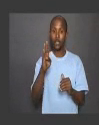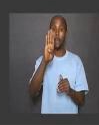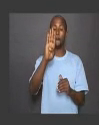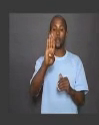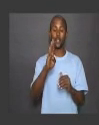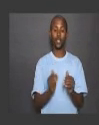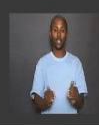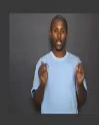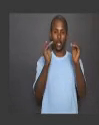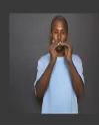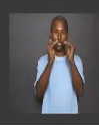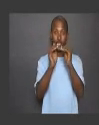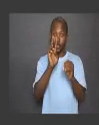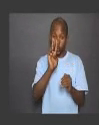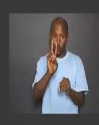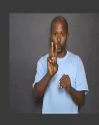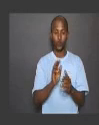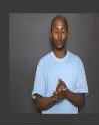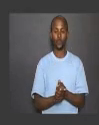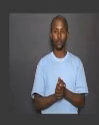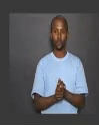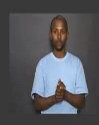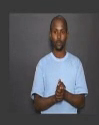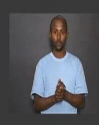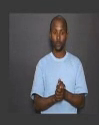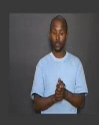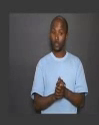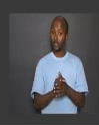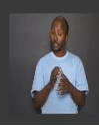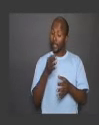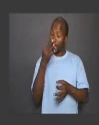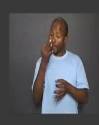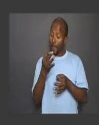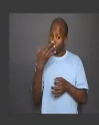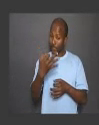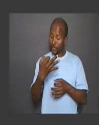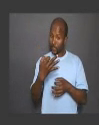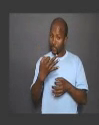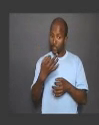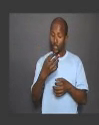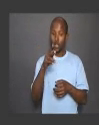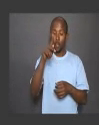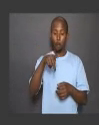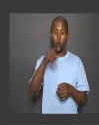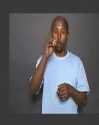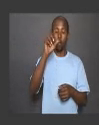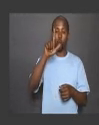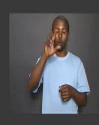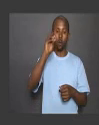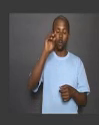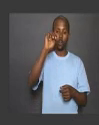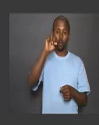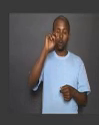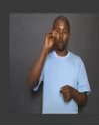b equals 2. Since f is a polynomial, it